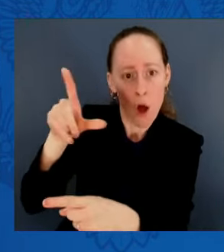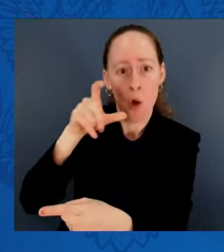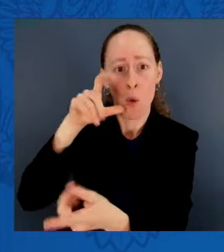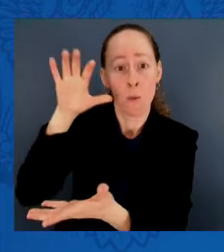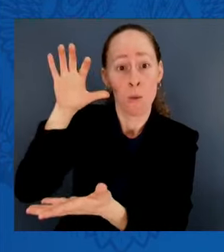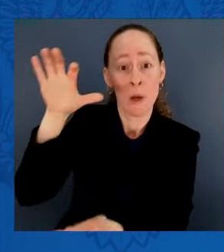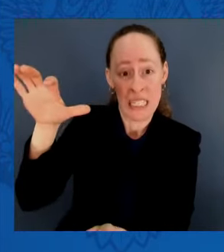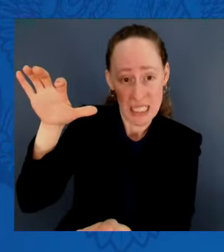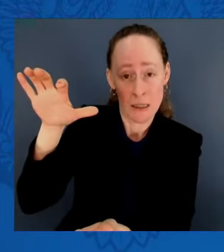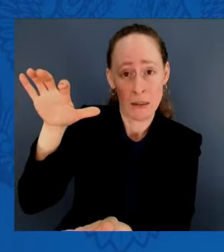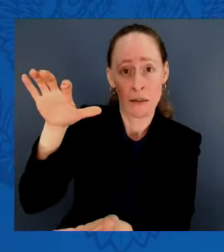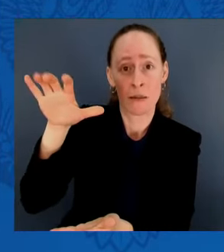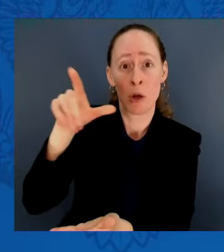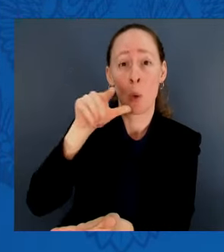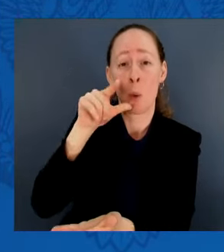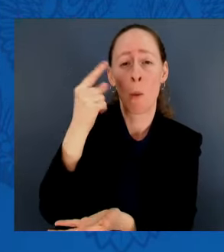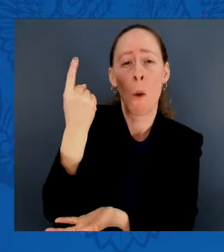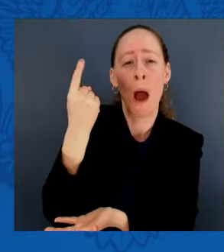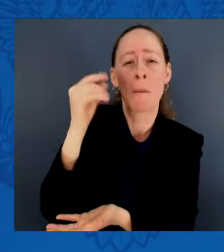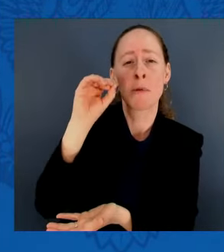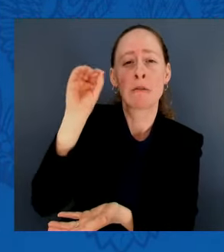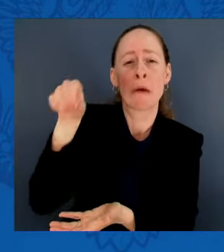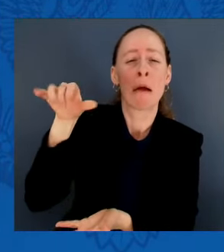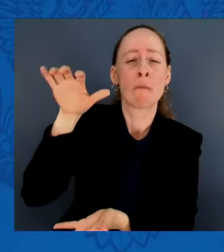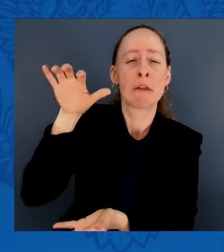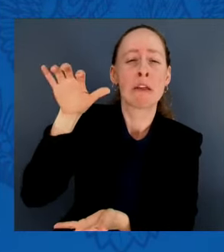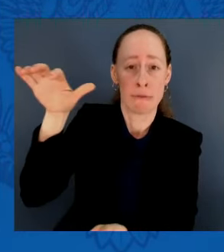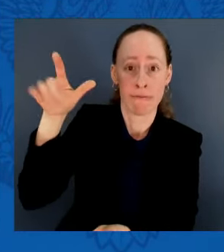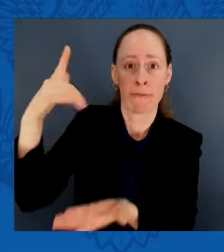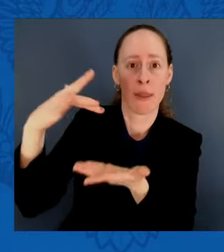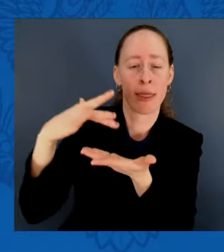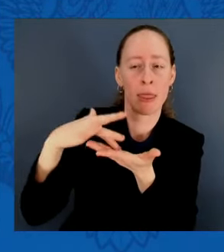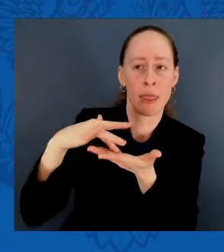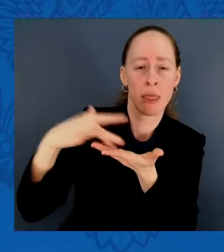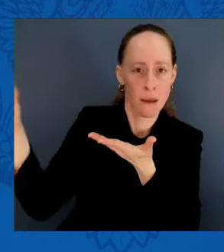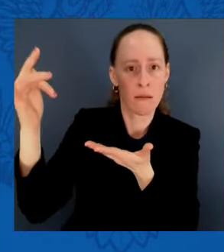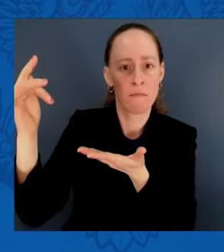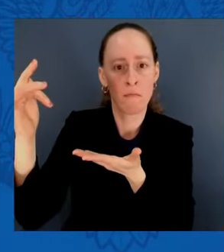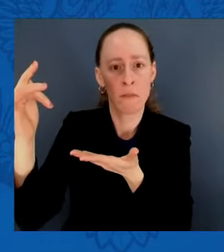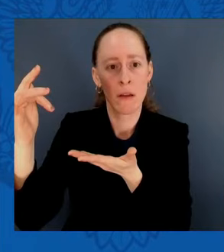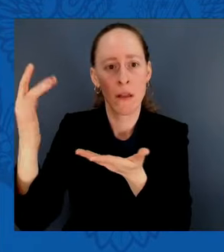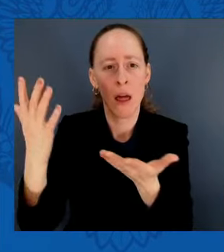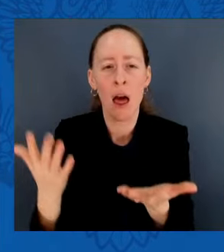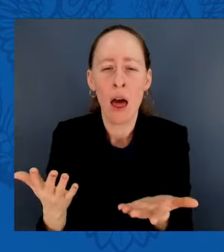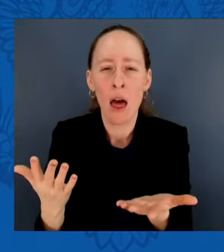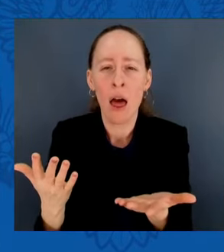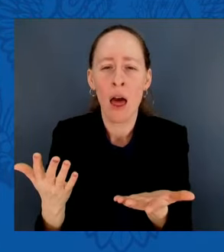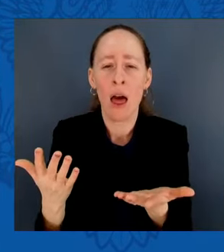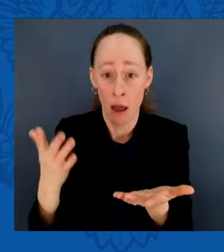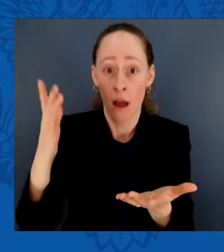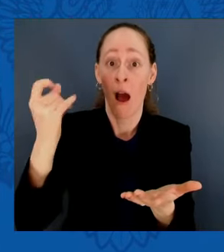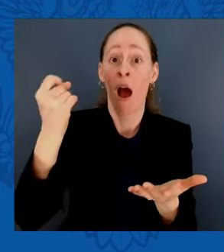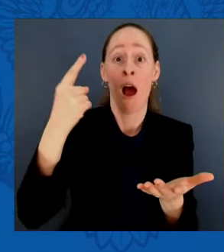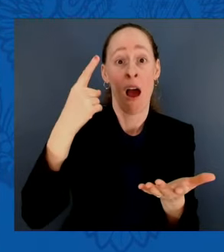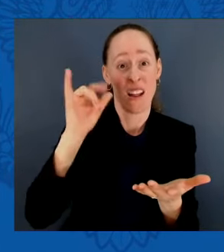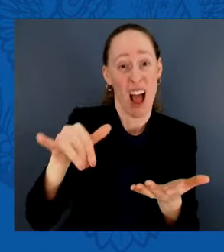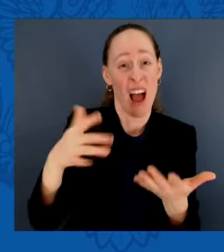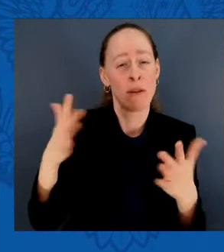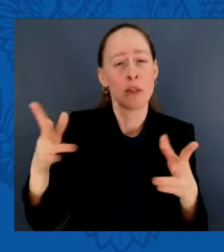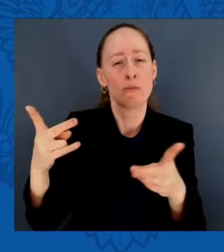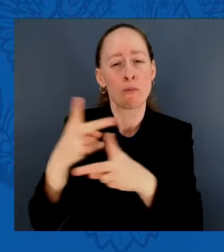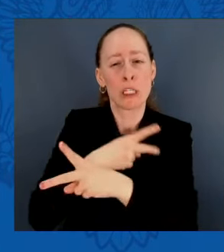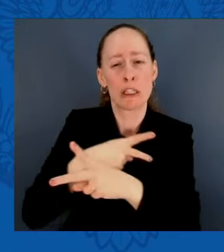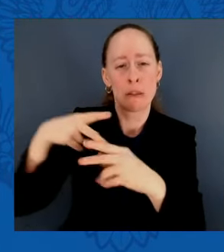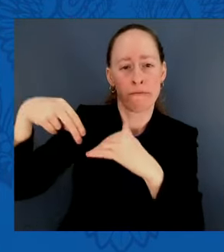They added more to the national debt than any presidential term in American history. Check the numbers. Folks